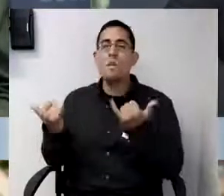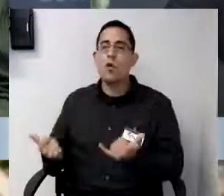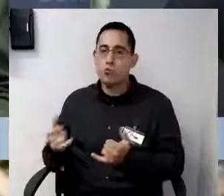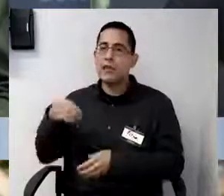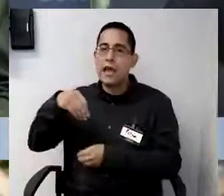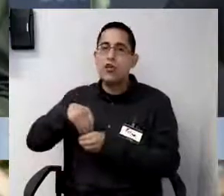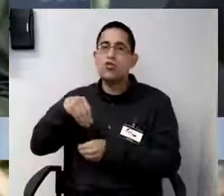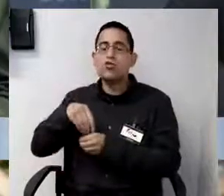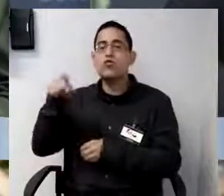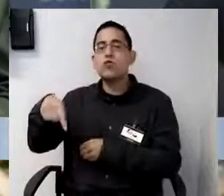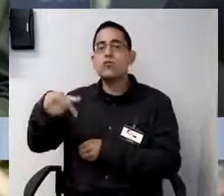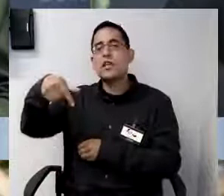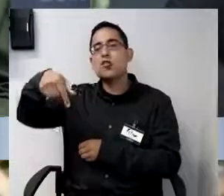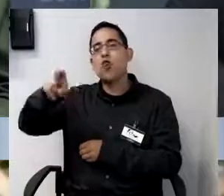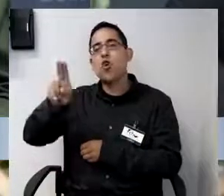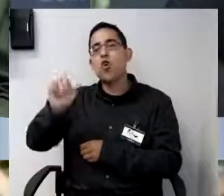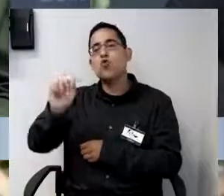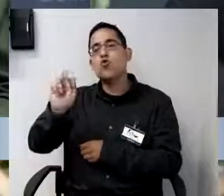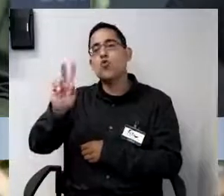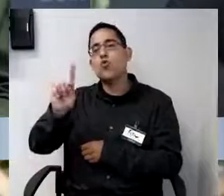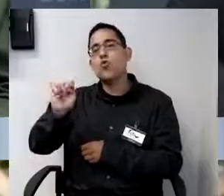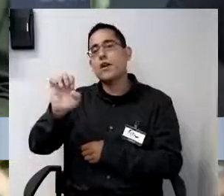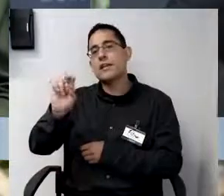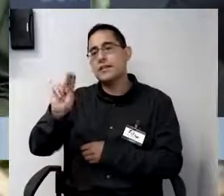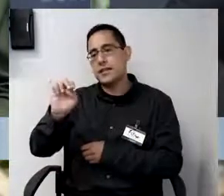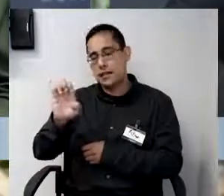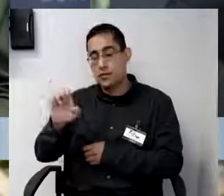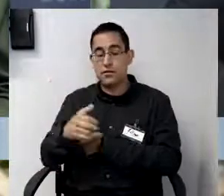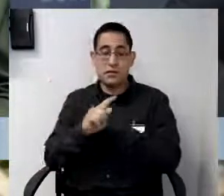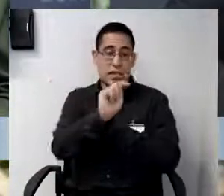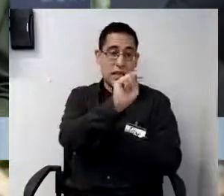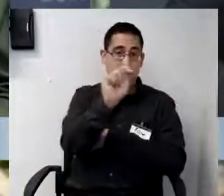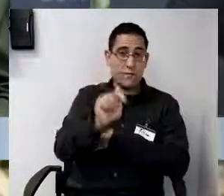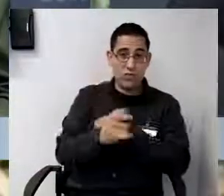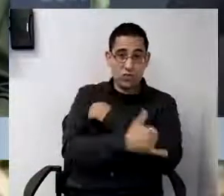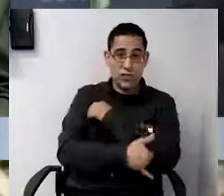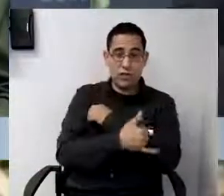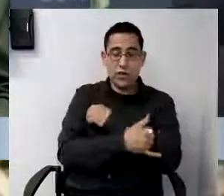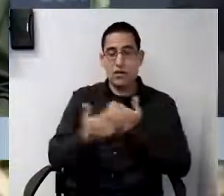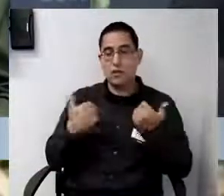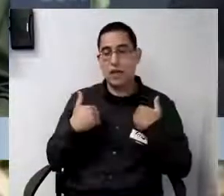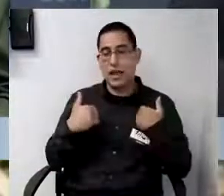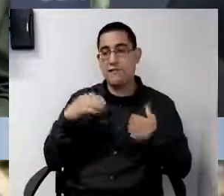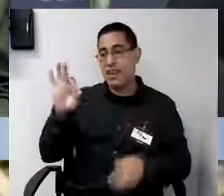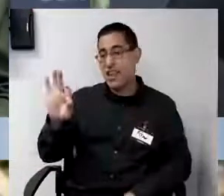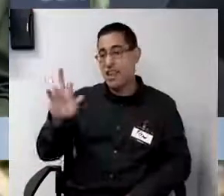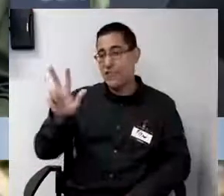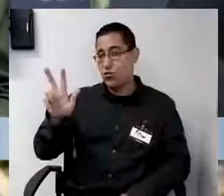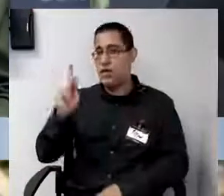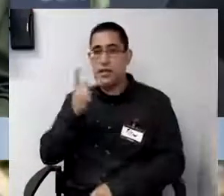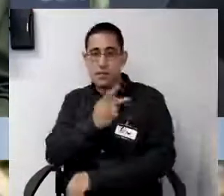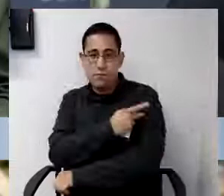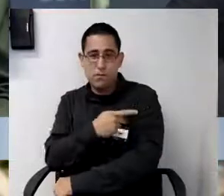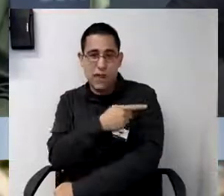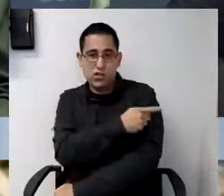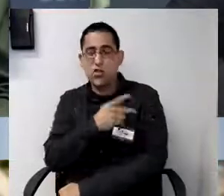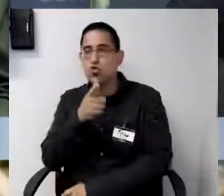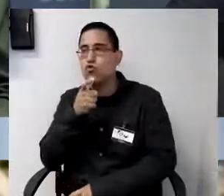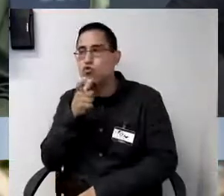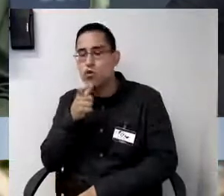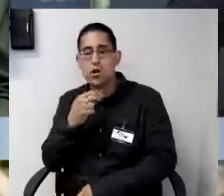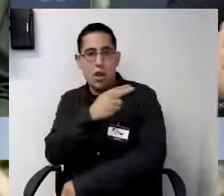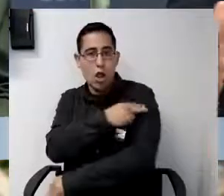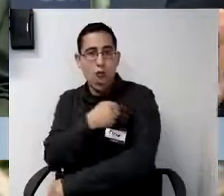Across Tulare County, there are 93 patients that are currently hospitalized, 81 of them here at Kaweah